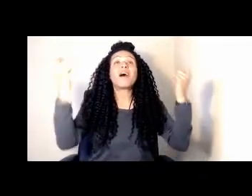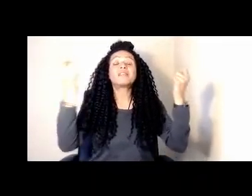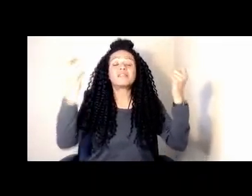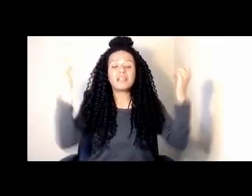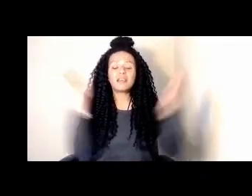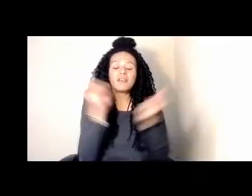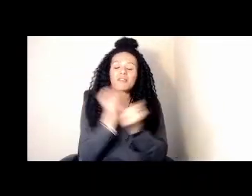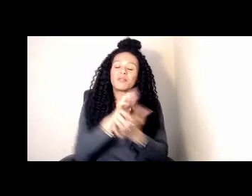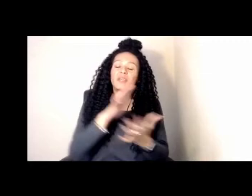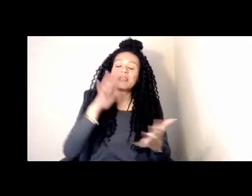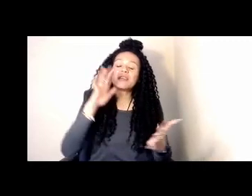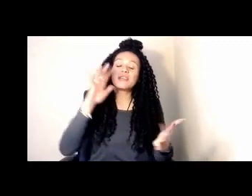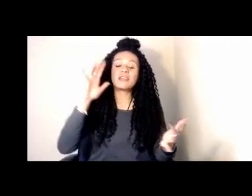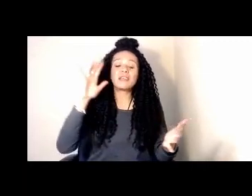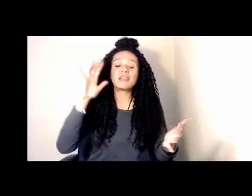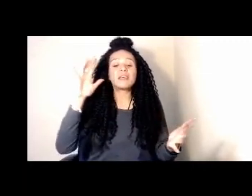gloriously